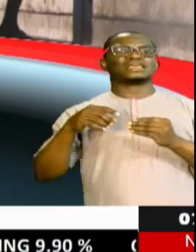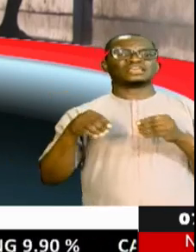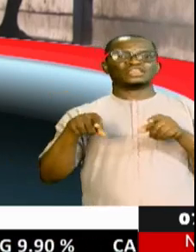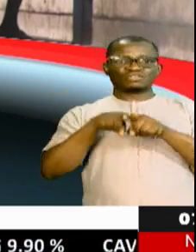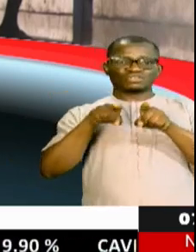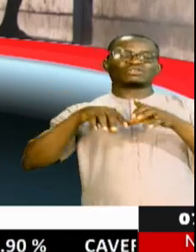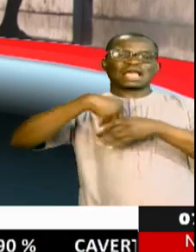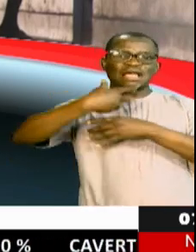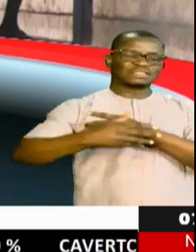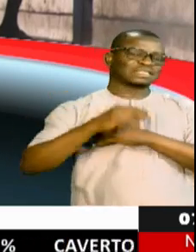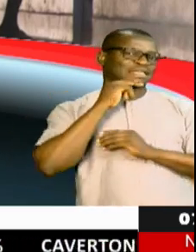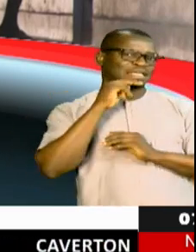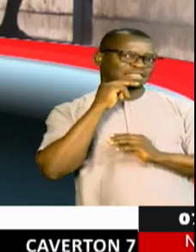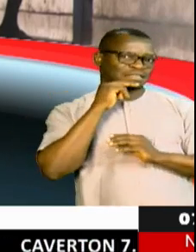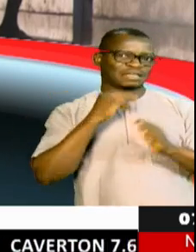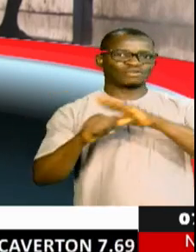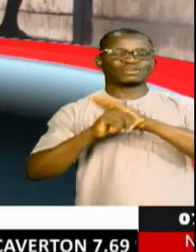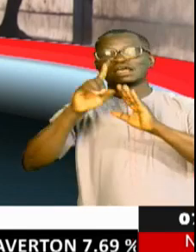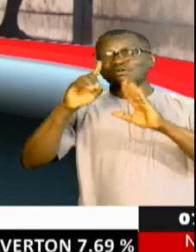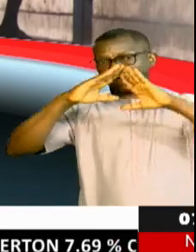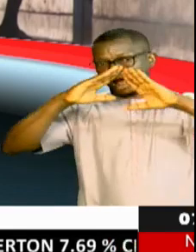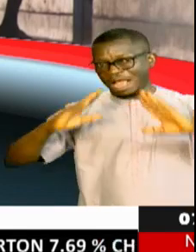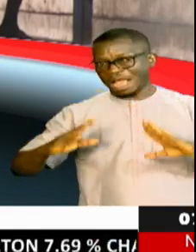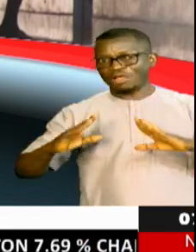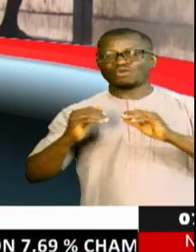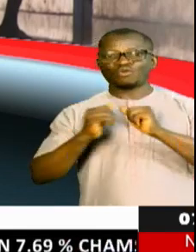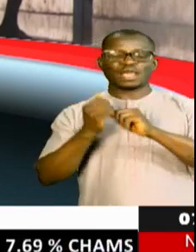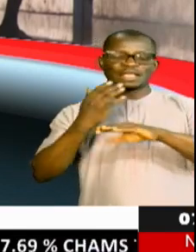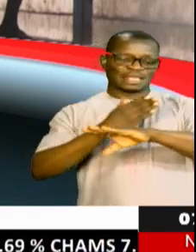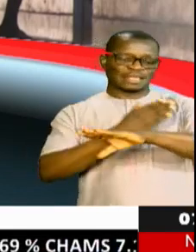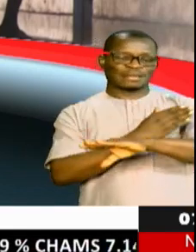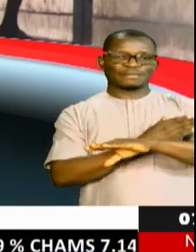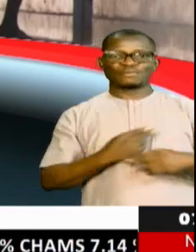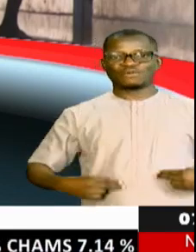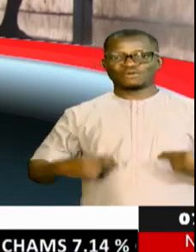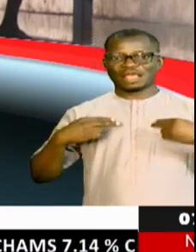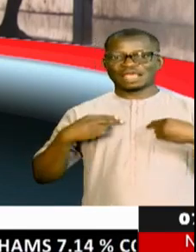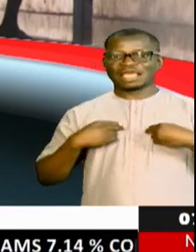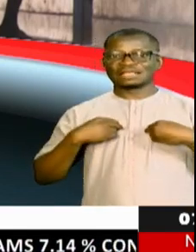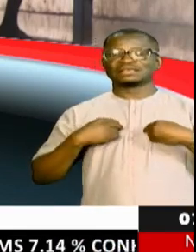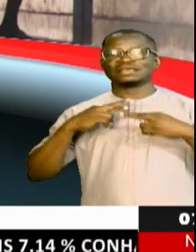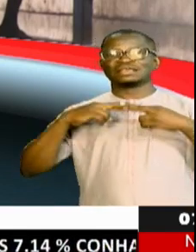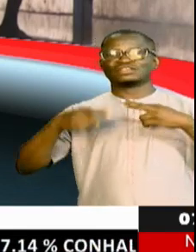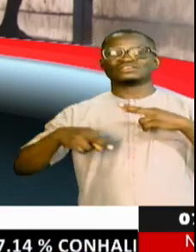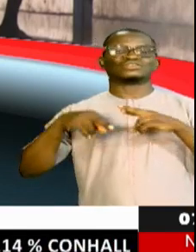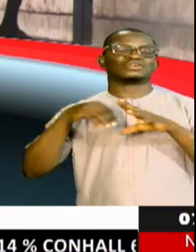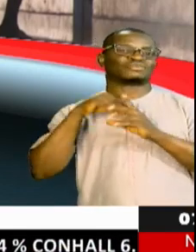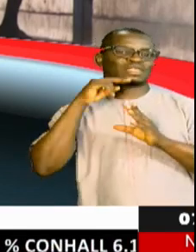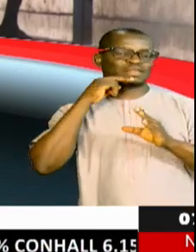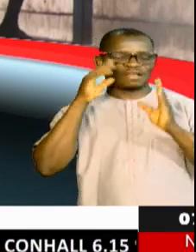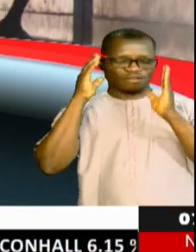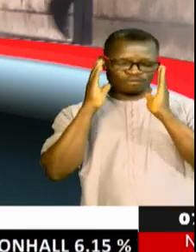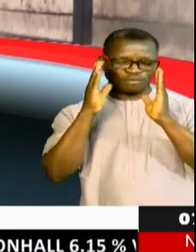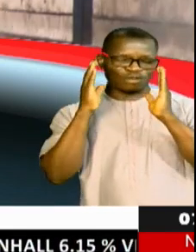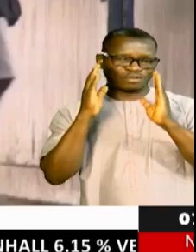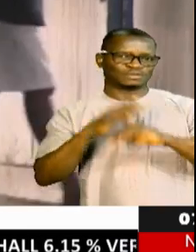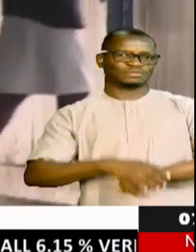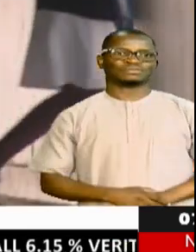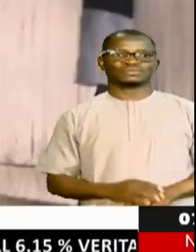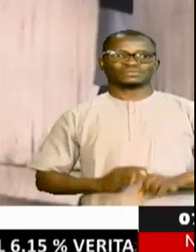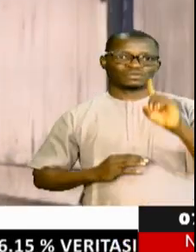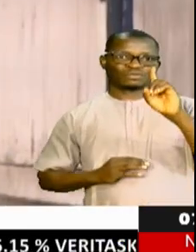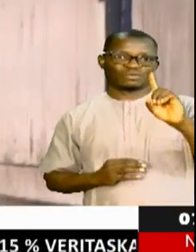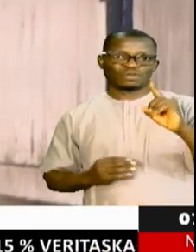Nigeria under one roof, with improved health outcomes in Nigeria as the focus. One